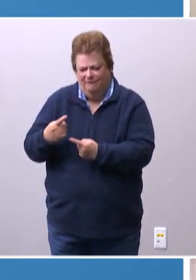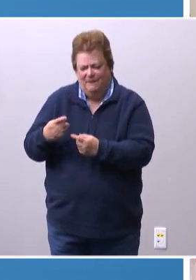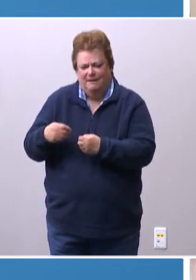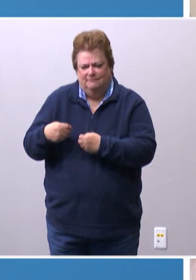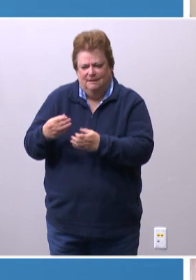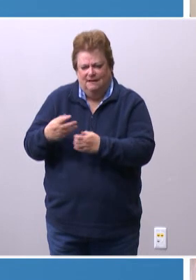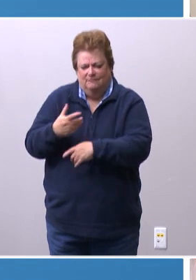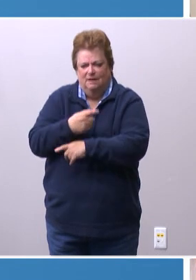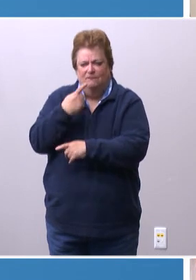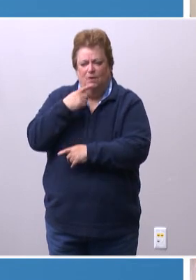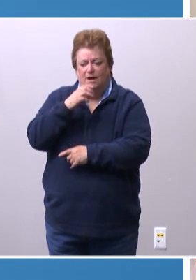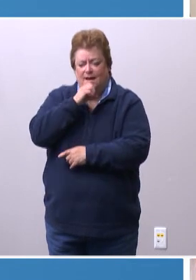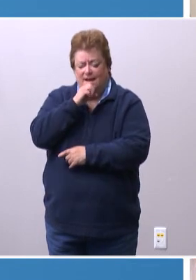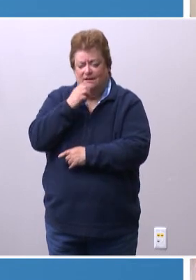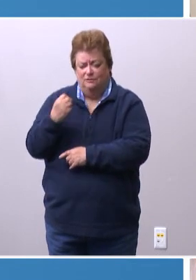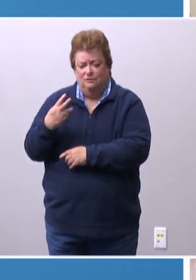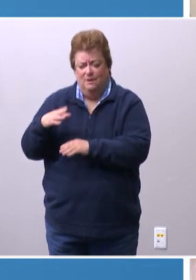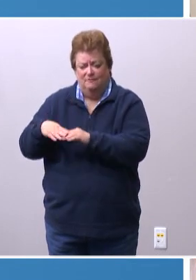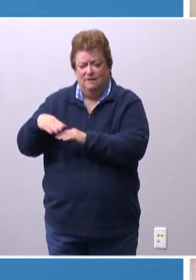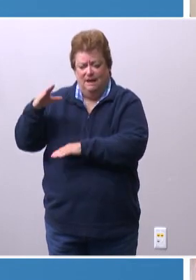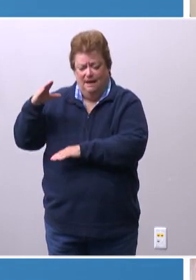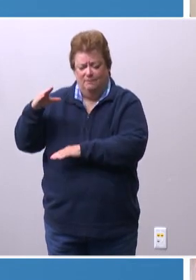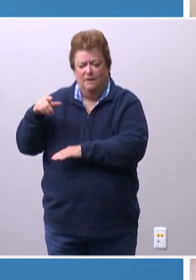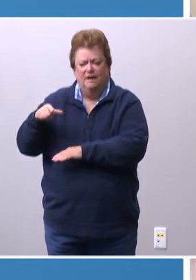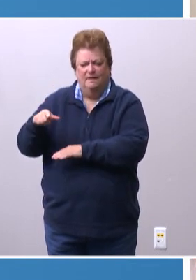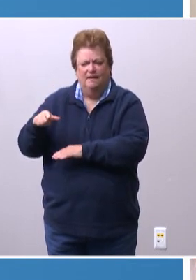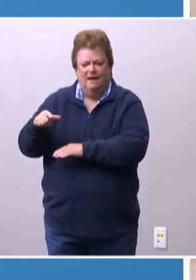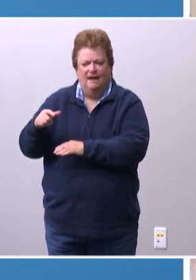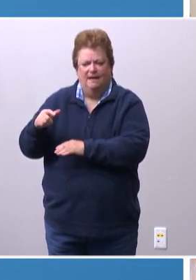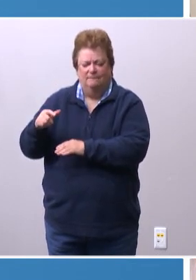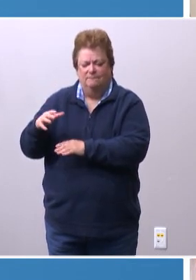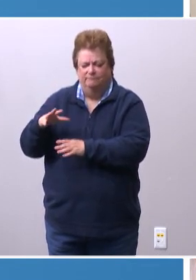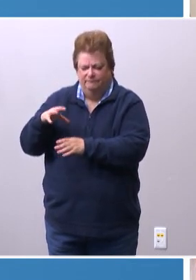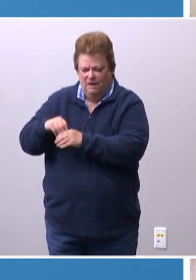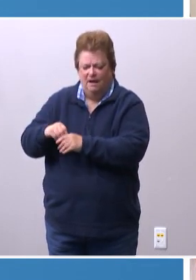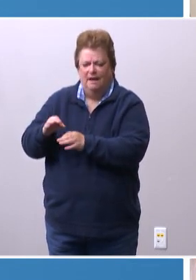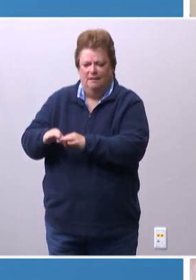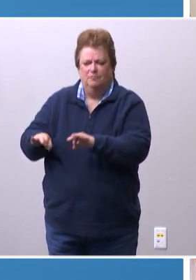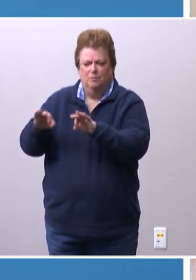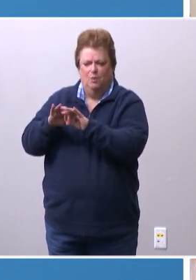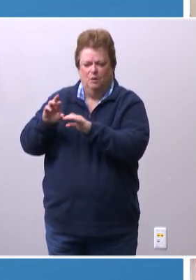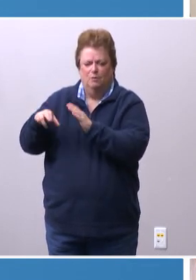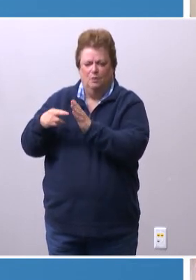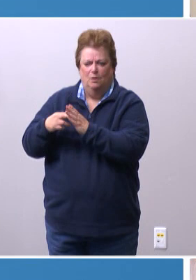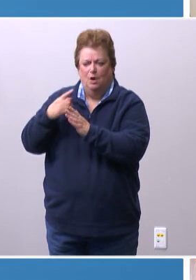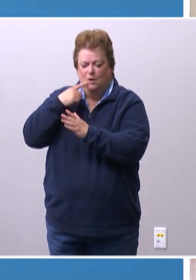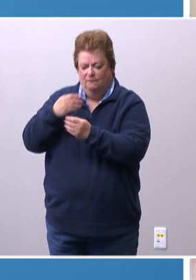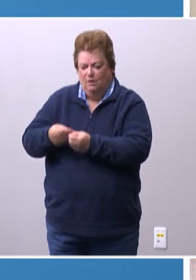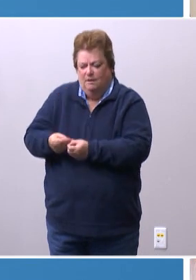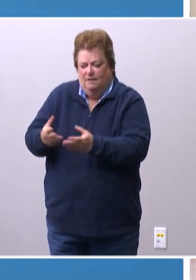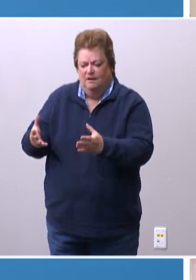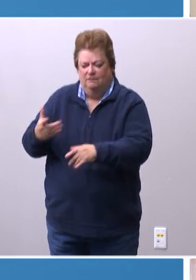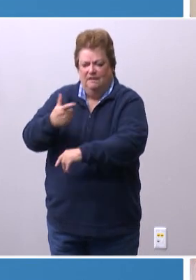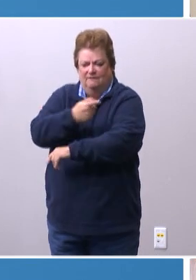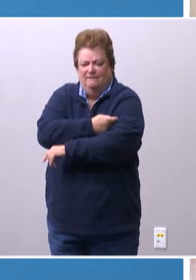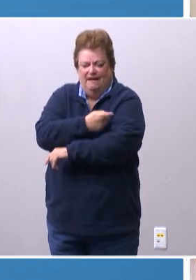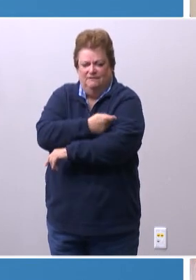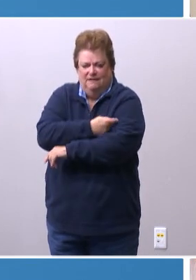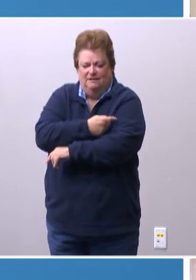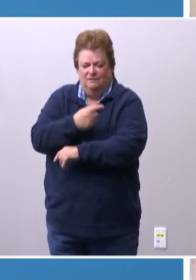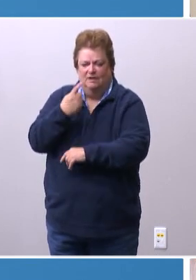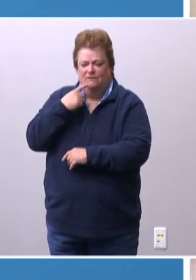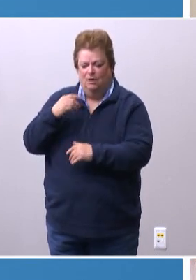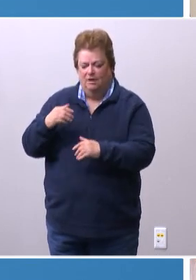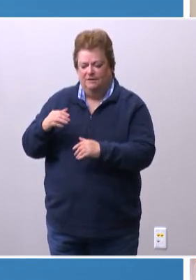children aged 12 and up and have played a really important role in expanding vaccination opportunities